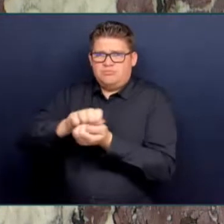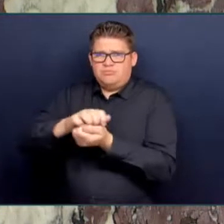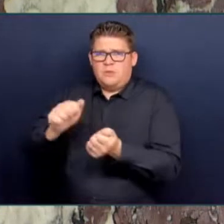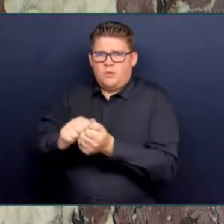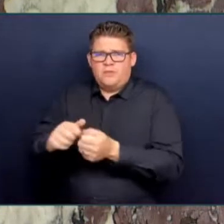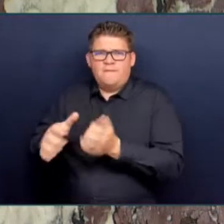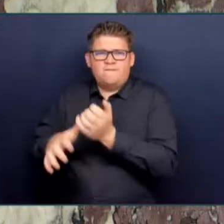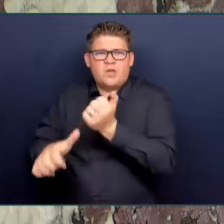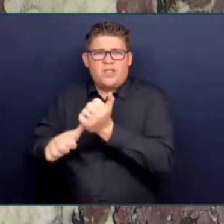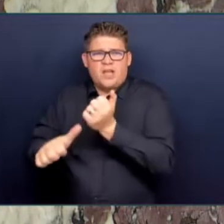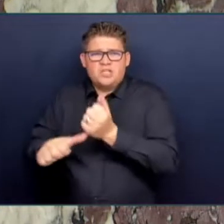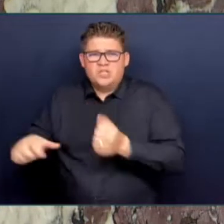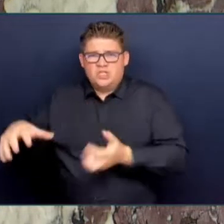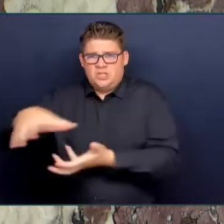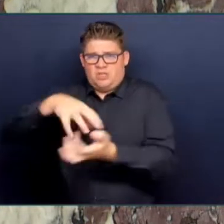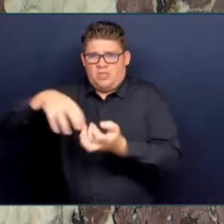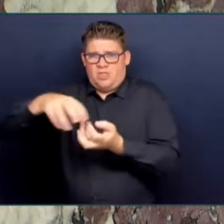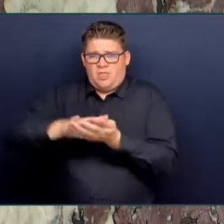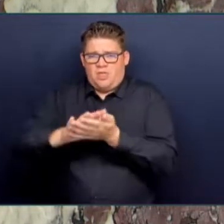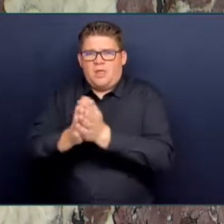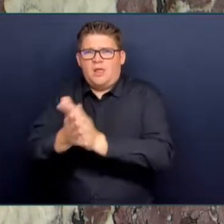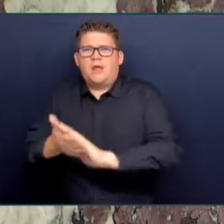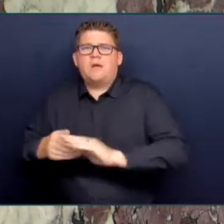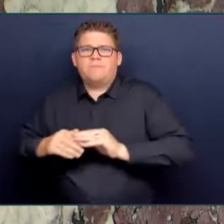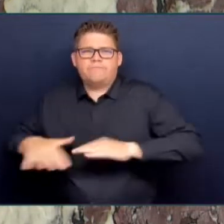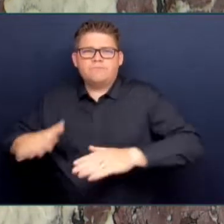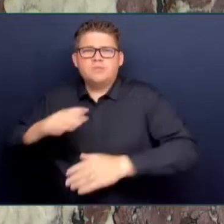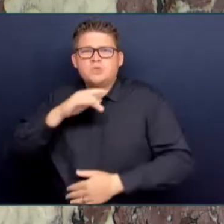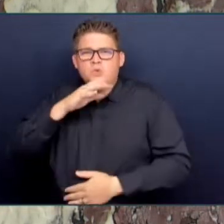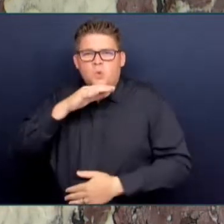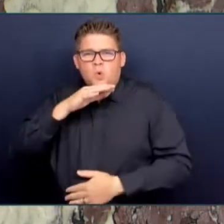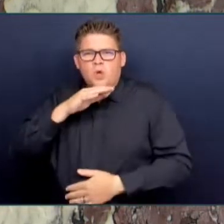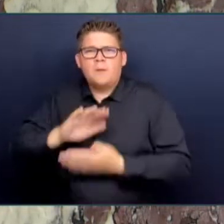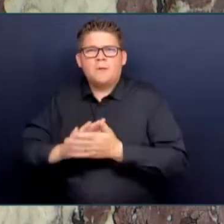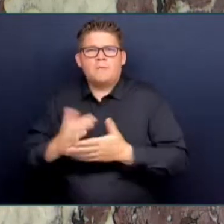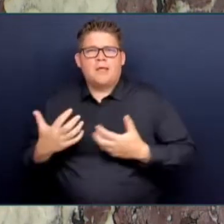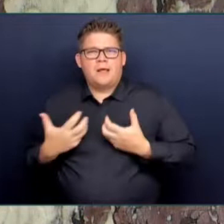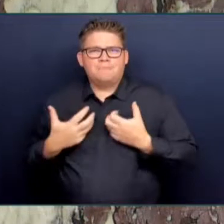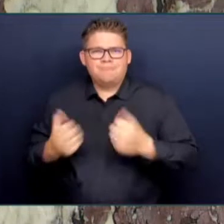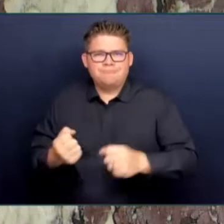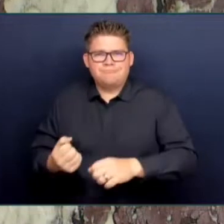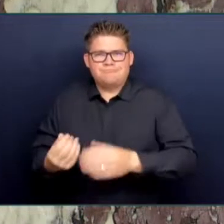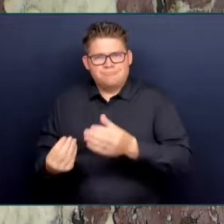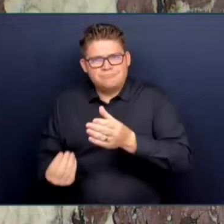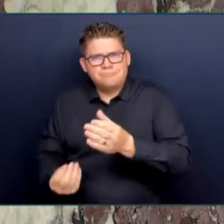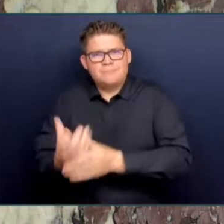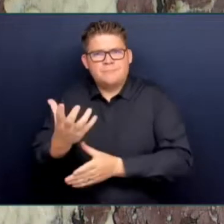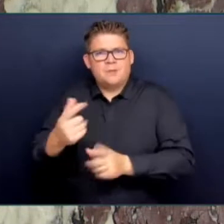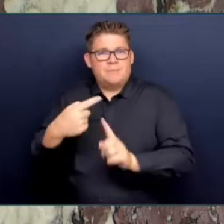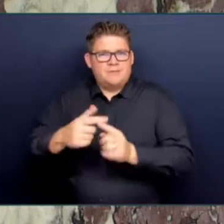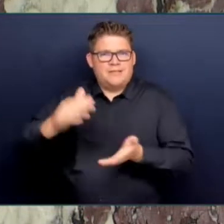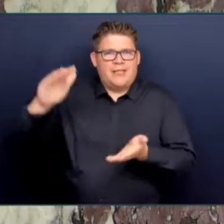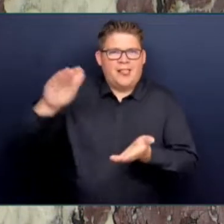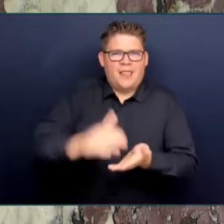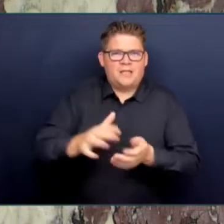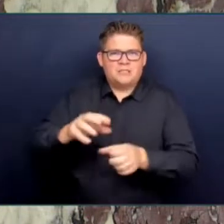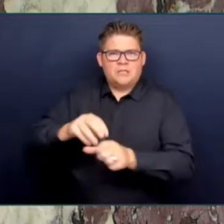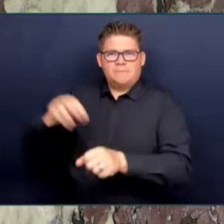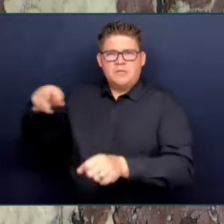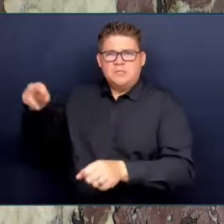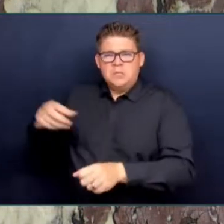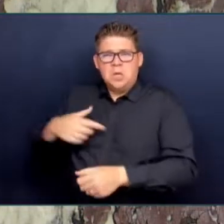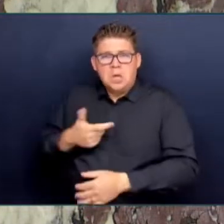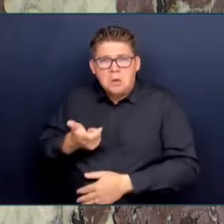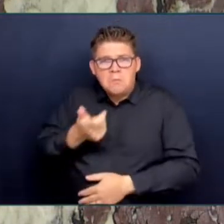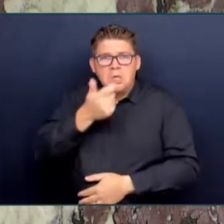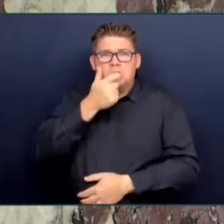reduce emissions, and we're seeing some really interesting results there. So I look forward to speaking further with the